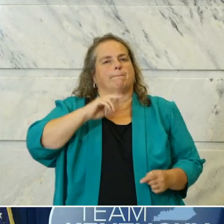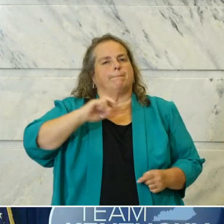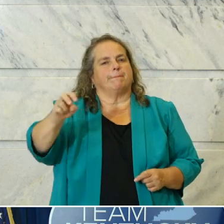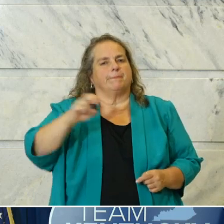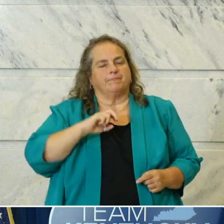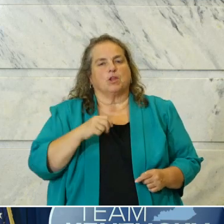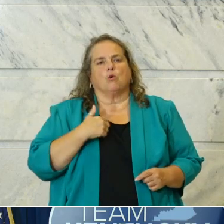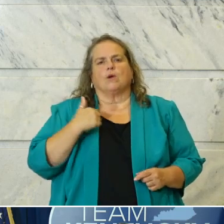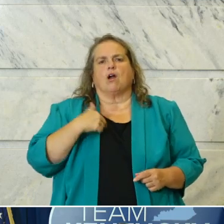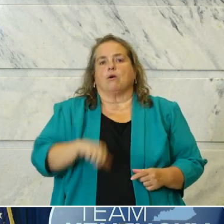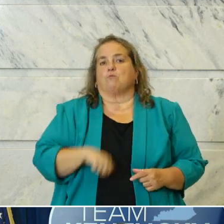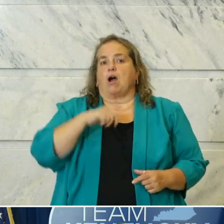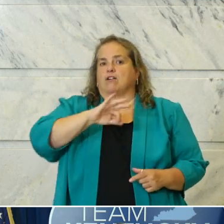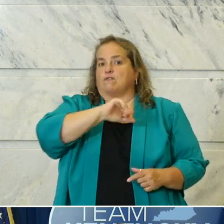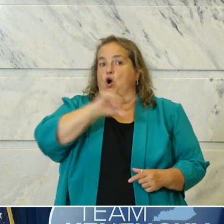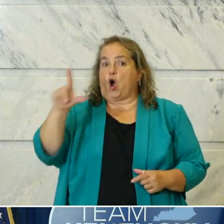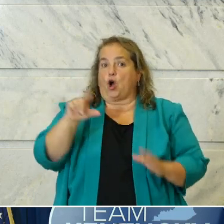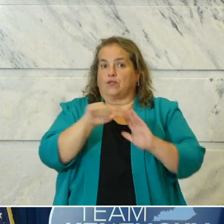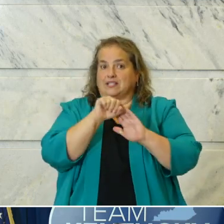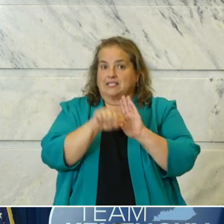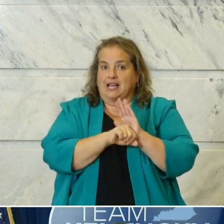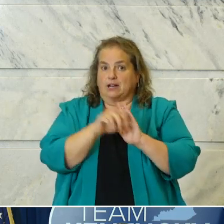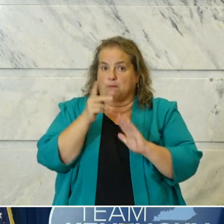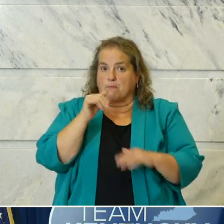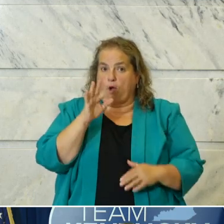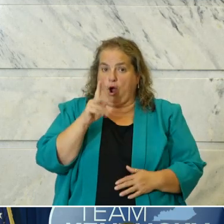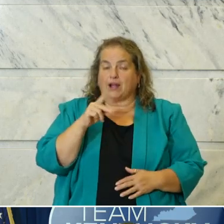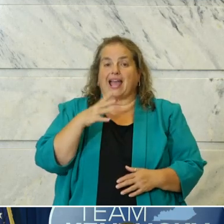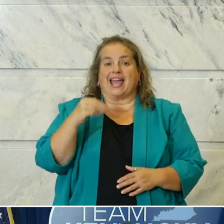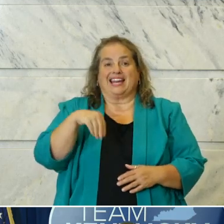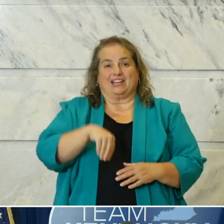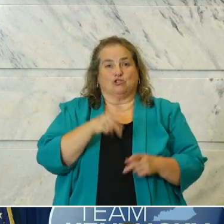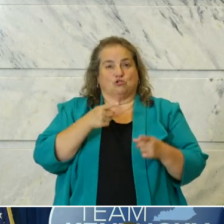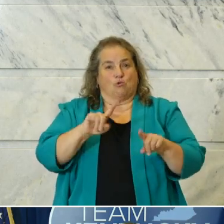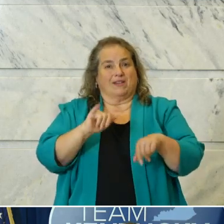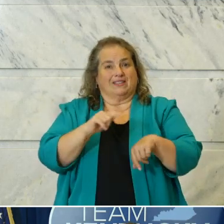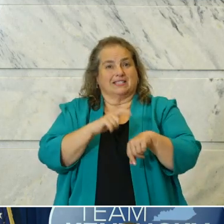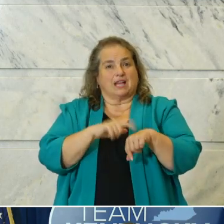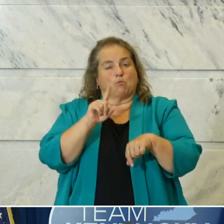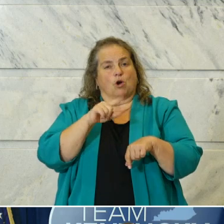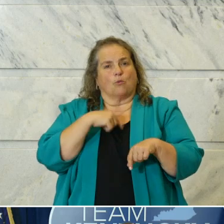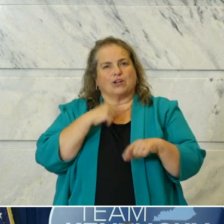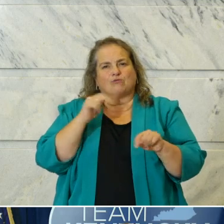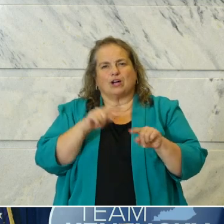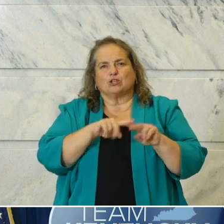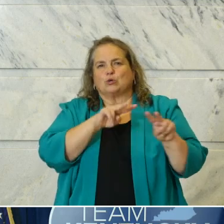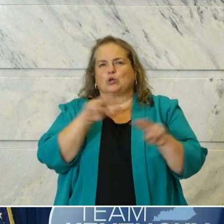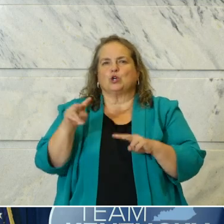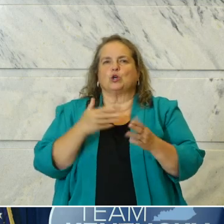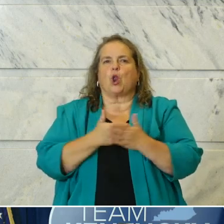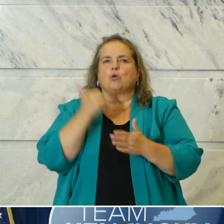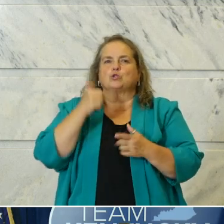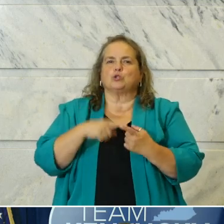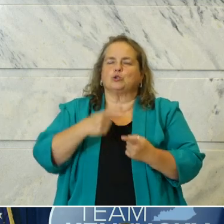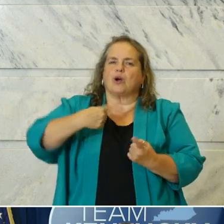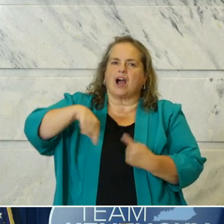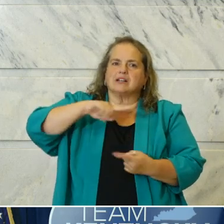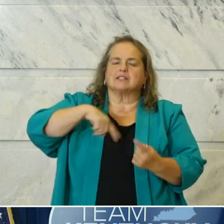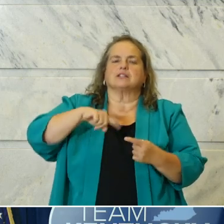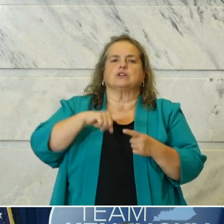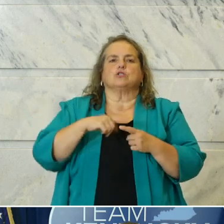parks, and in this time where we have looked closer to us to get away, to deal with some of